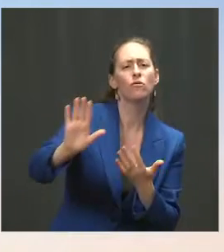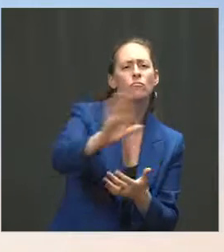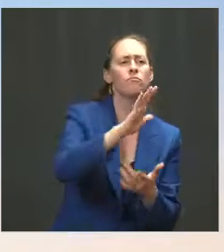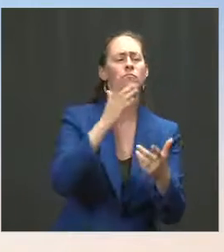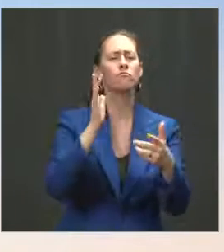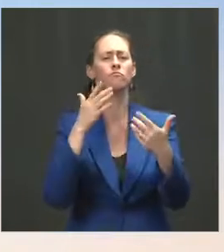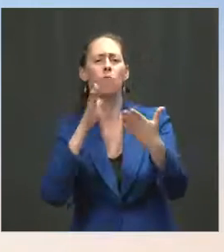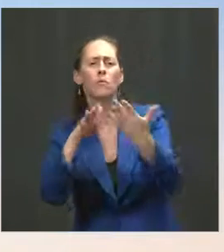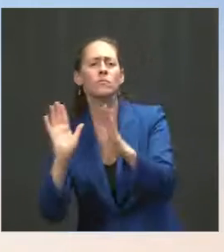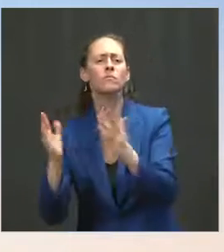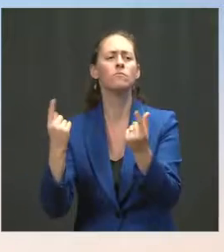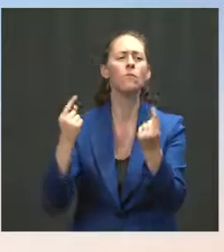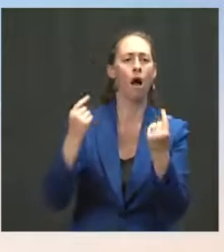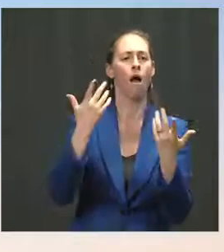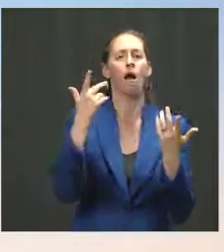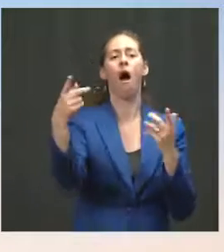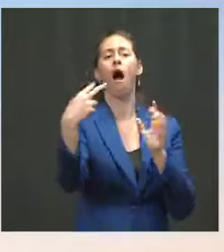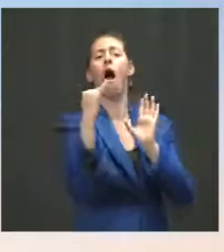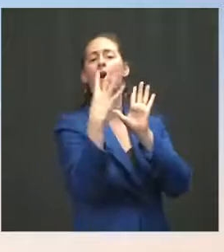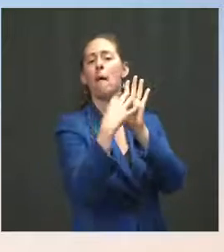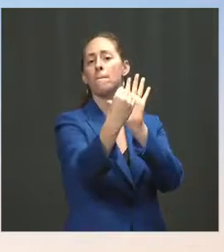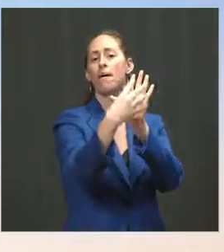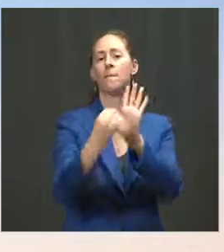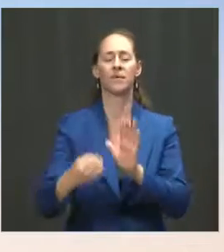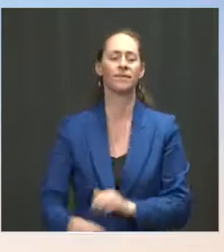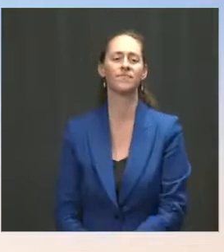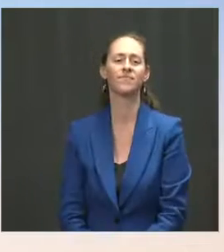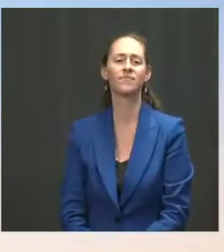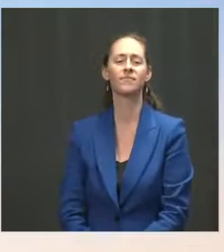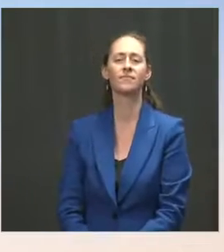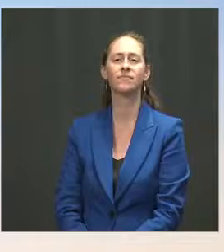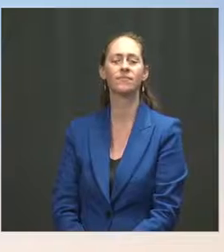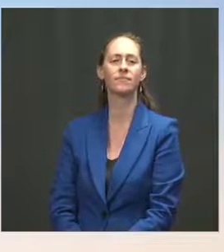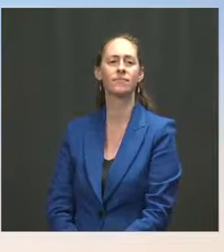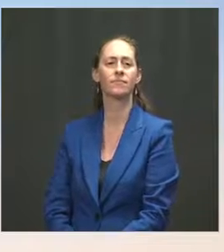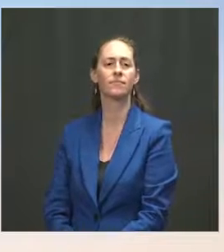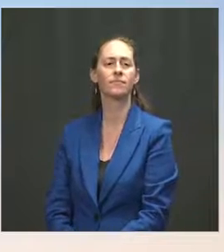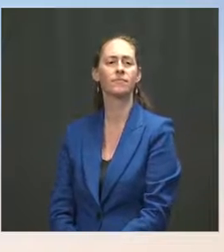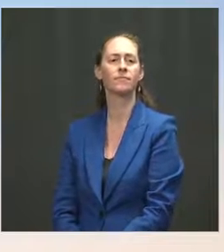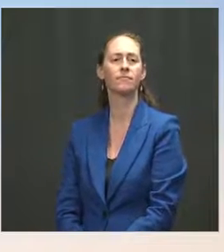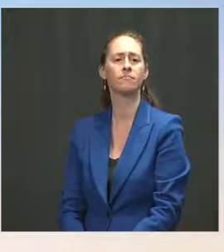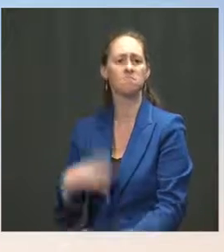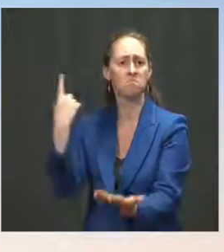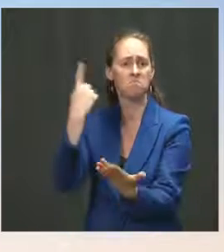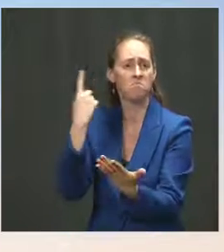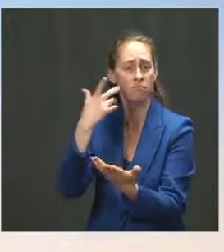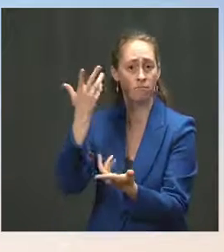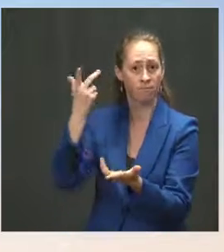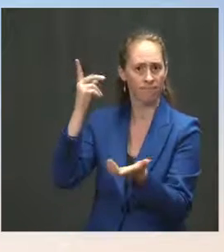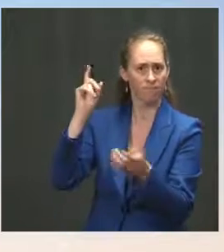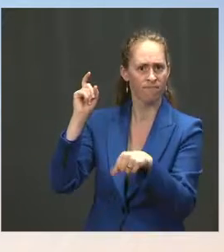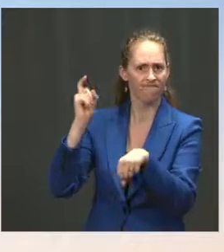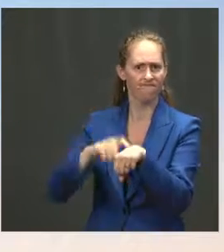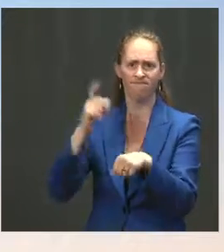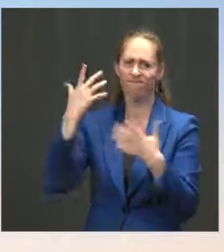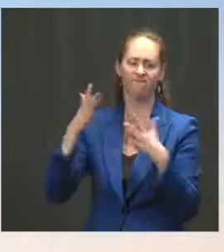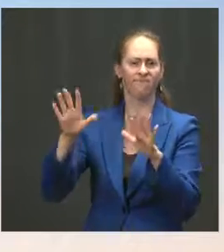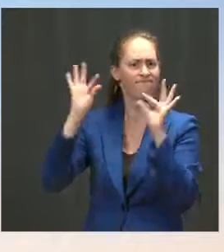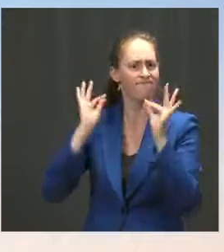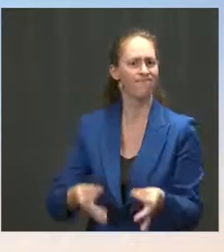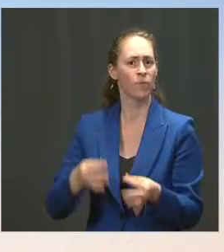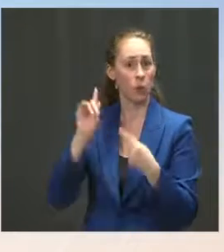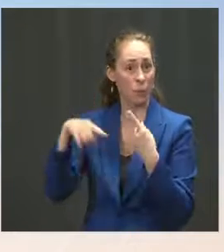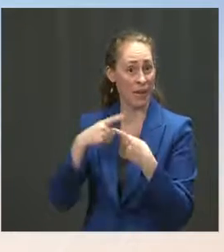for others. And then just a couple on the Senate. Is there a deadline for when the president would want to see the budget reconciliation bill